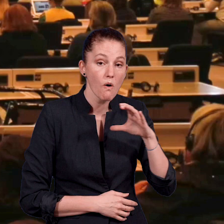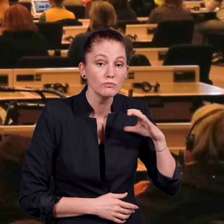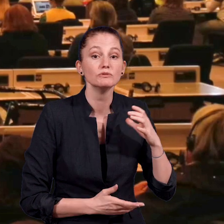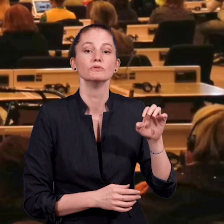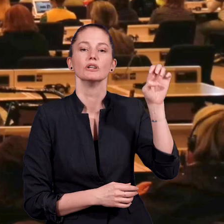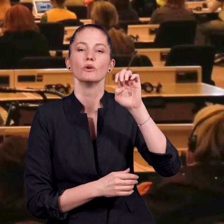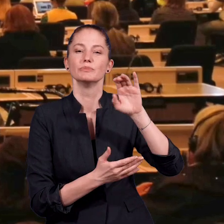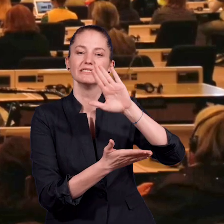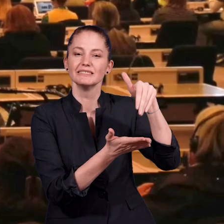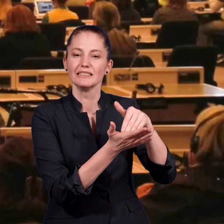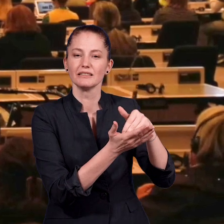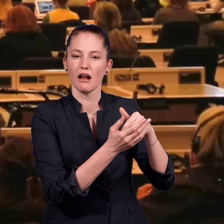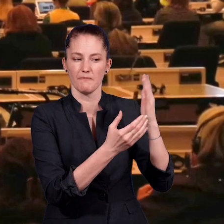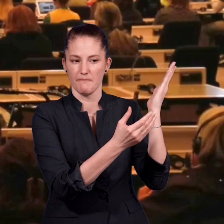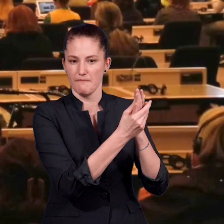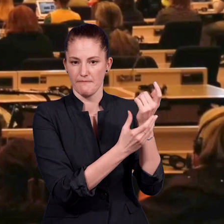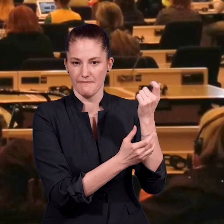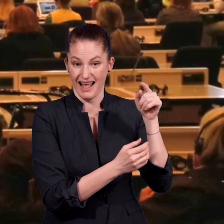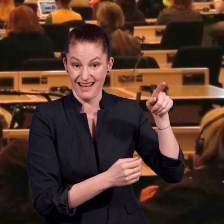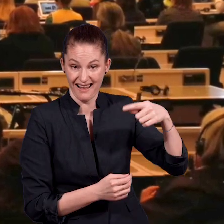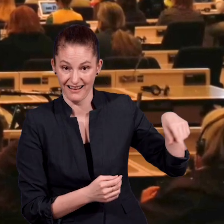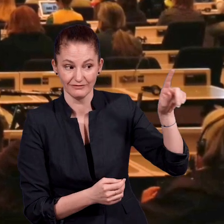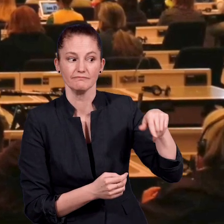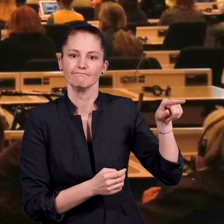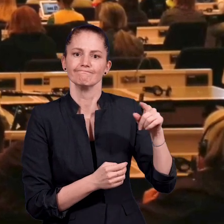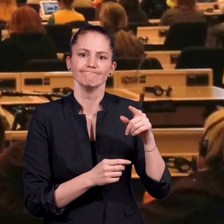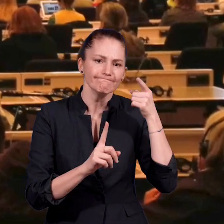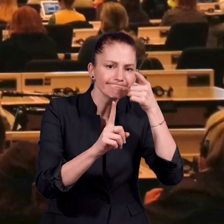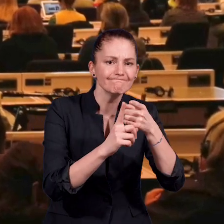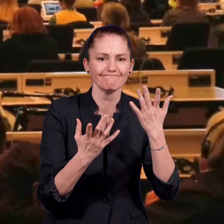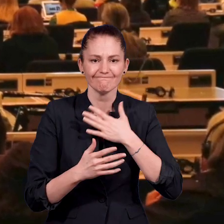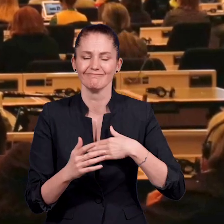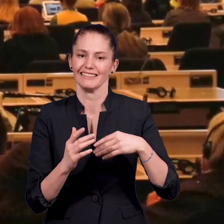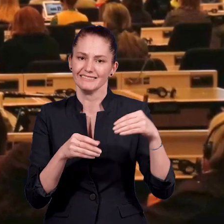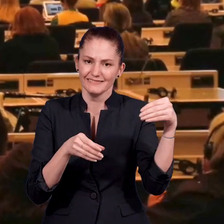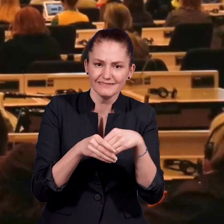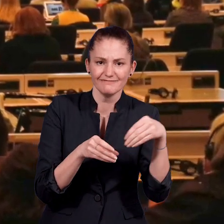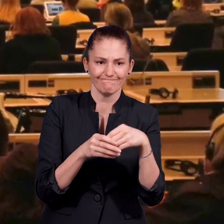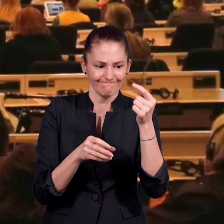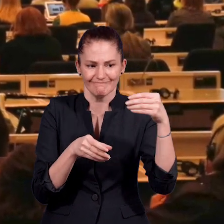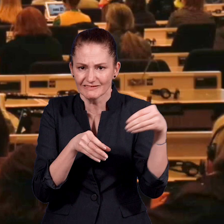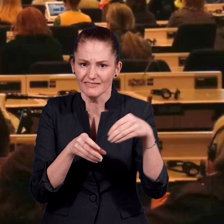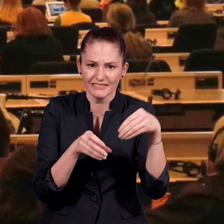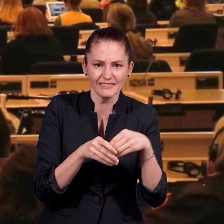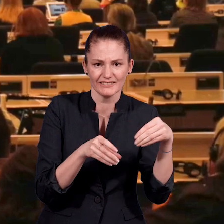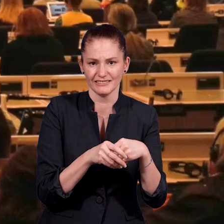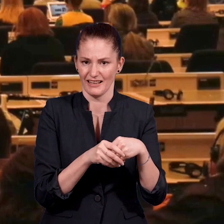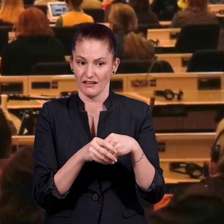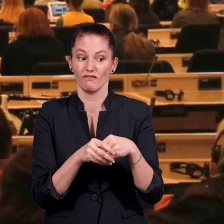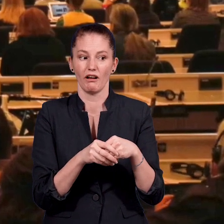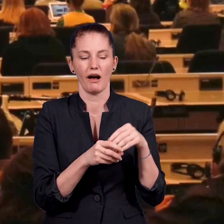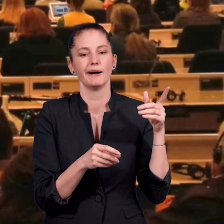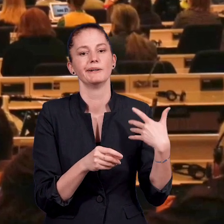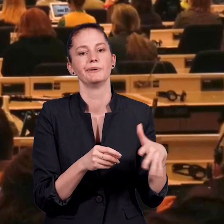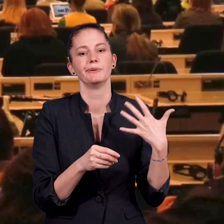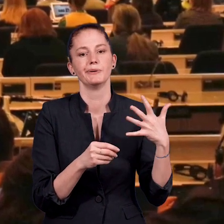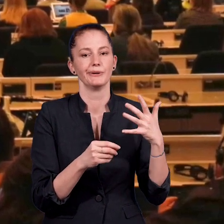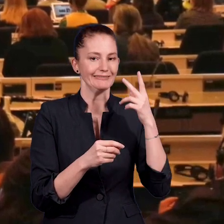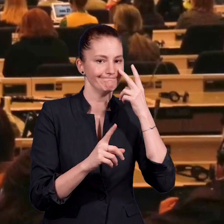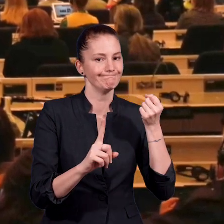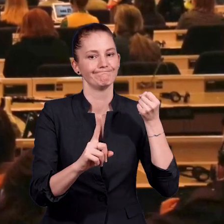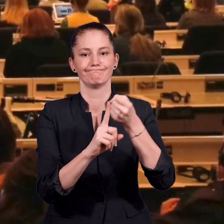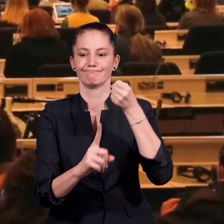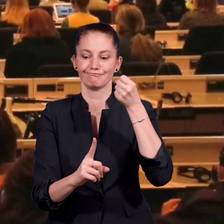the IMF, European Commission, and the European Central Bank are an example of how European